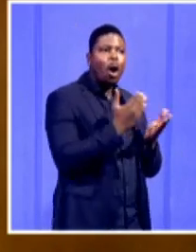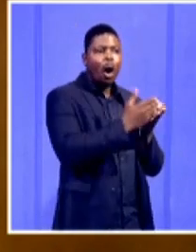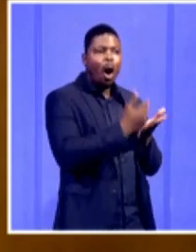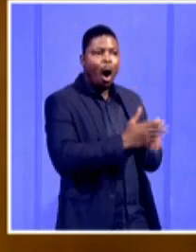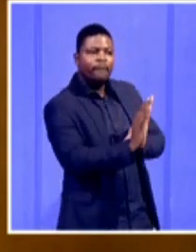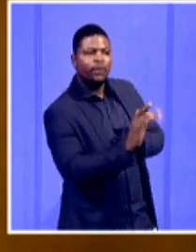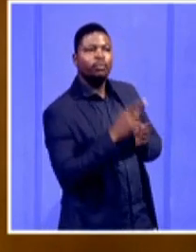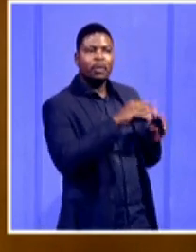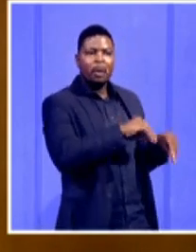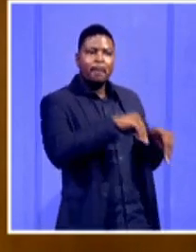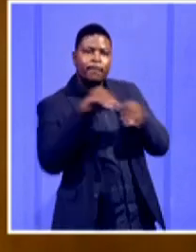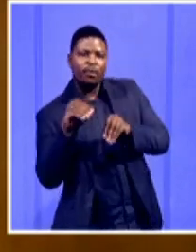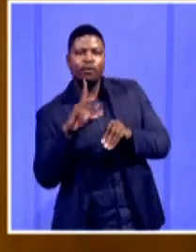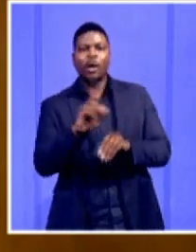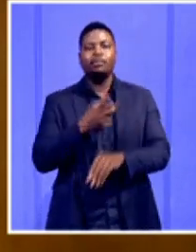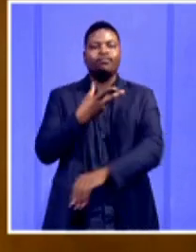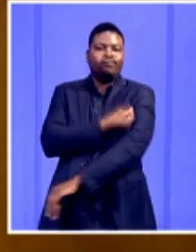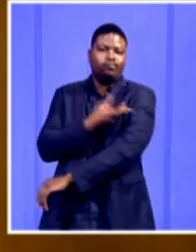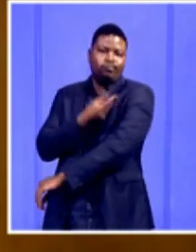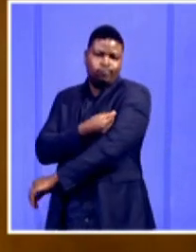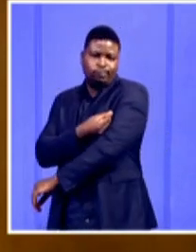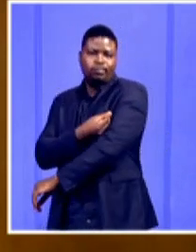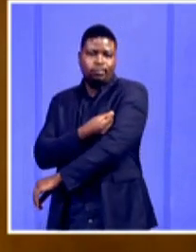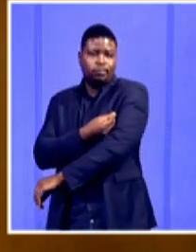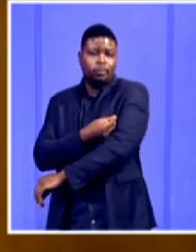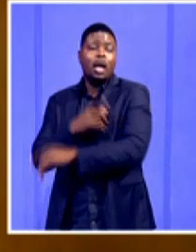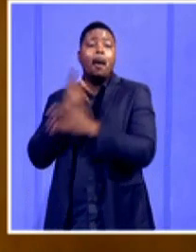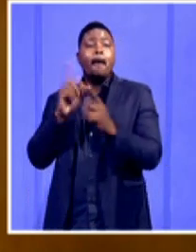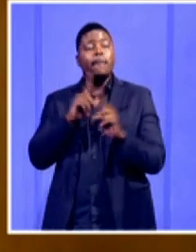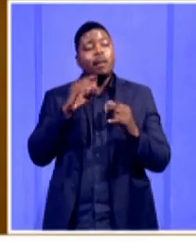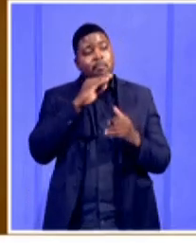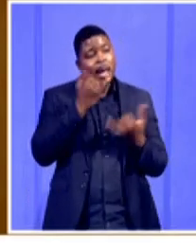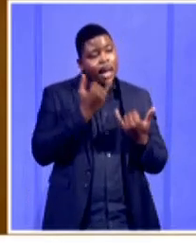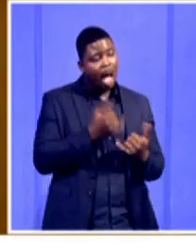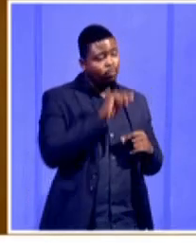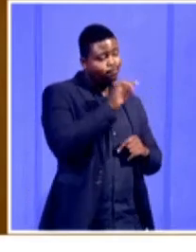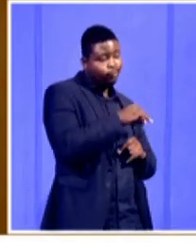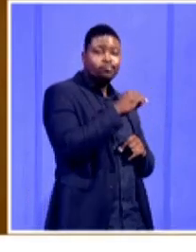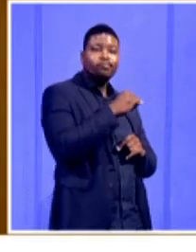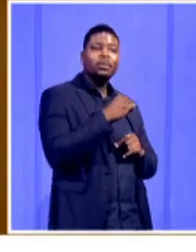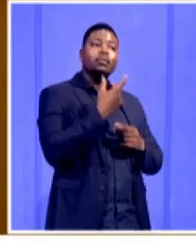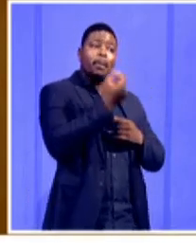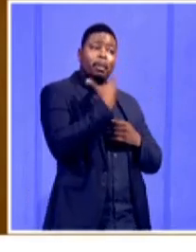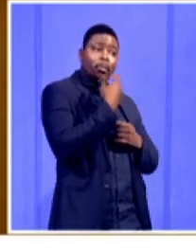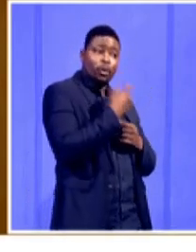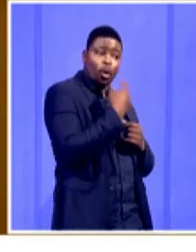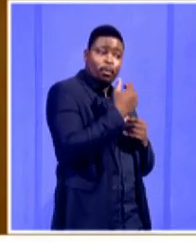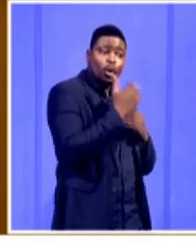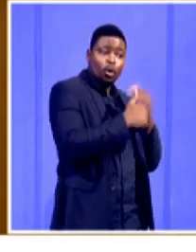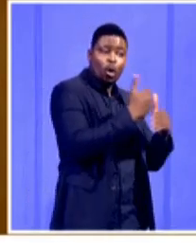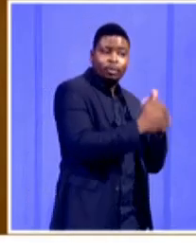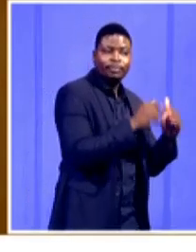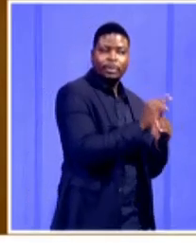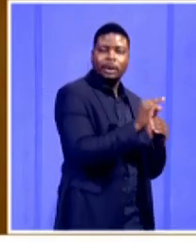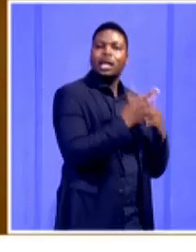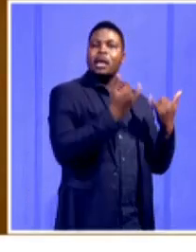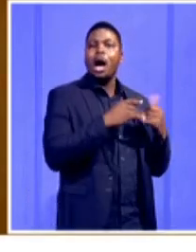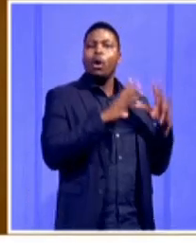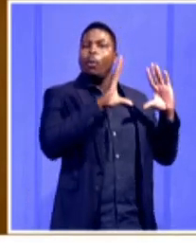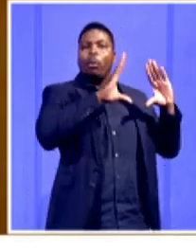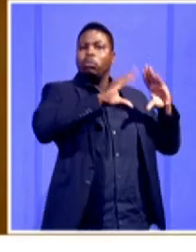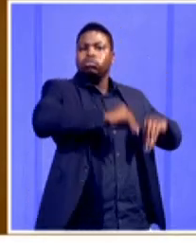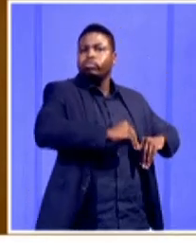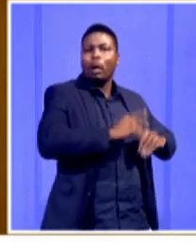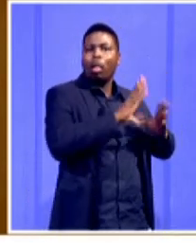So you created a shortage decide to come and deal with a pandemic. But that shortage over there is